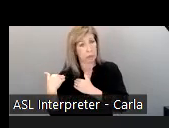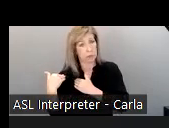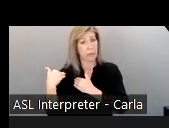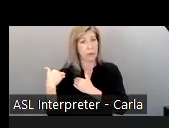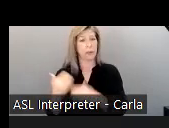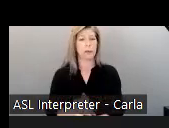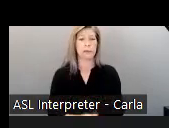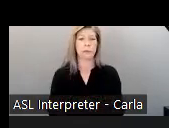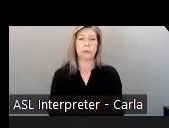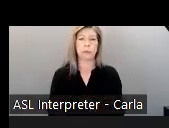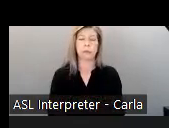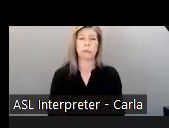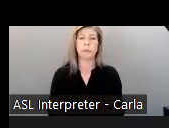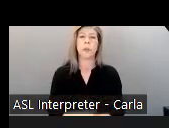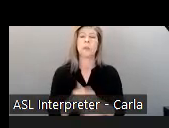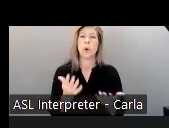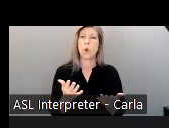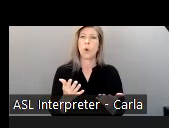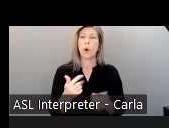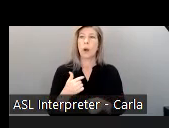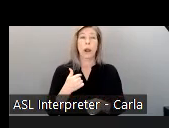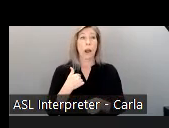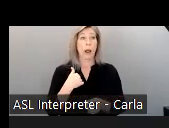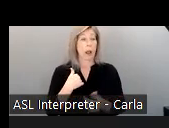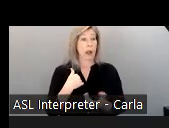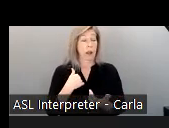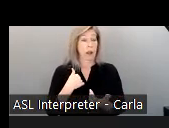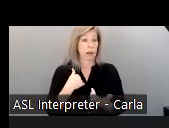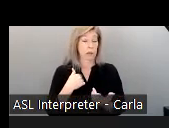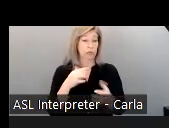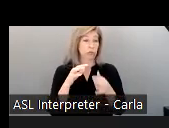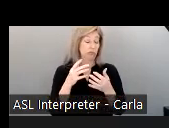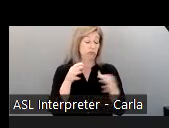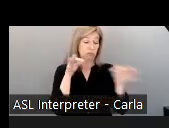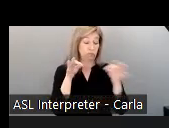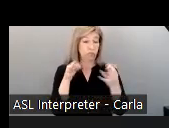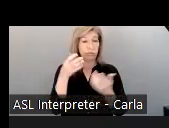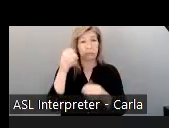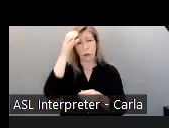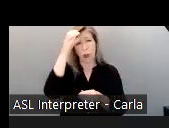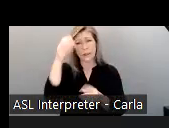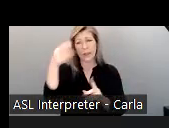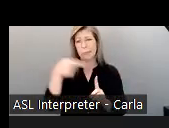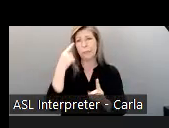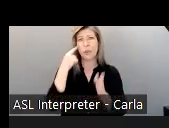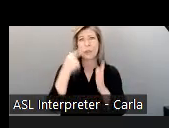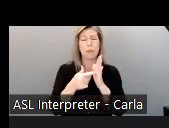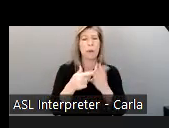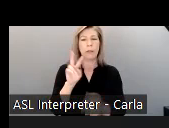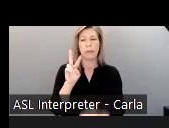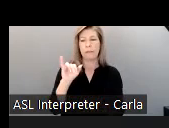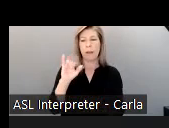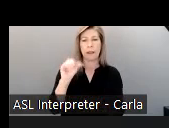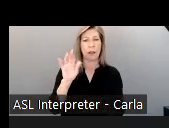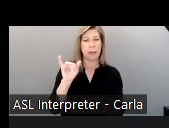I'm talking about concepts such as vicarious trauma, I don't actually use those words a lot.